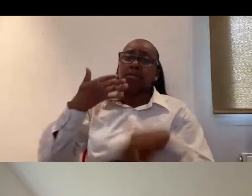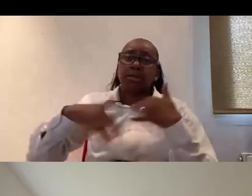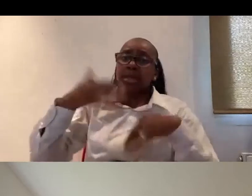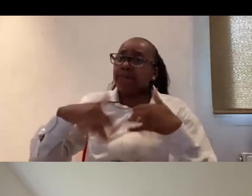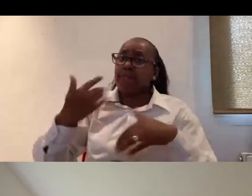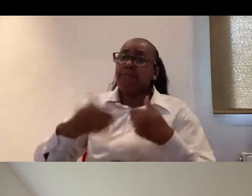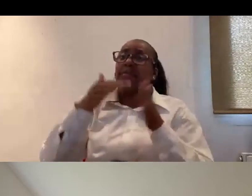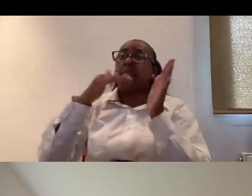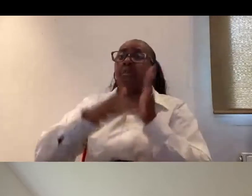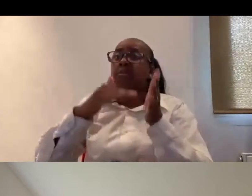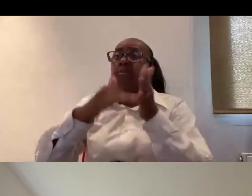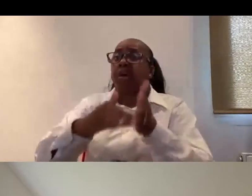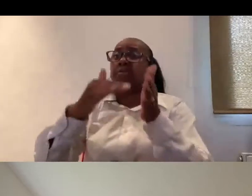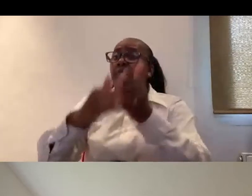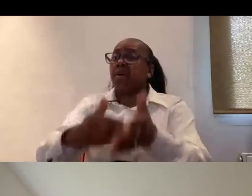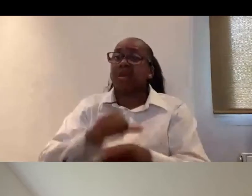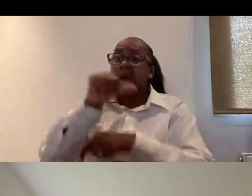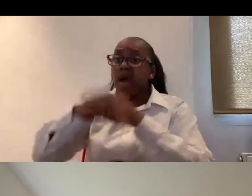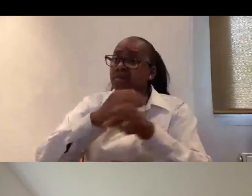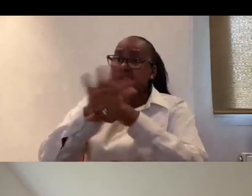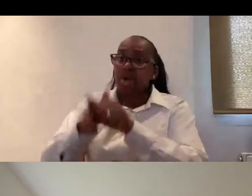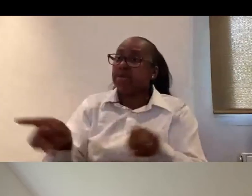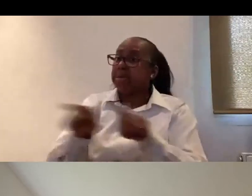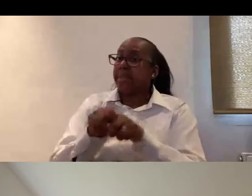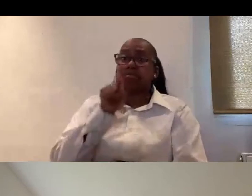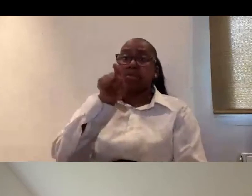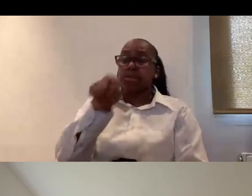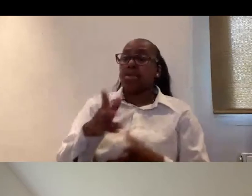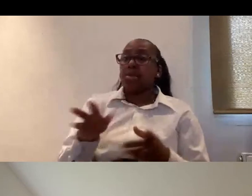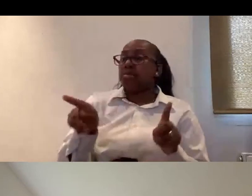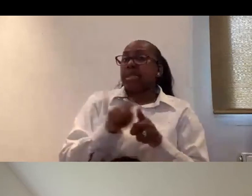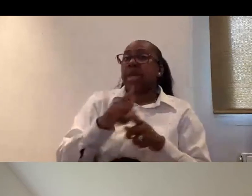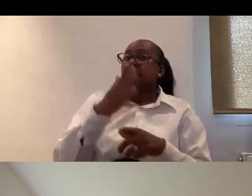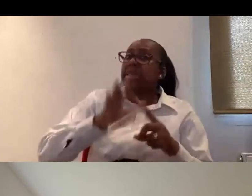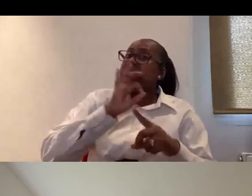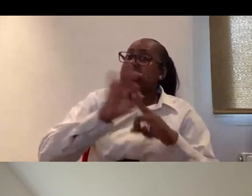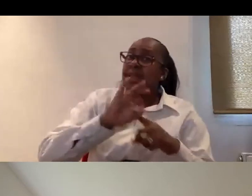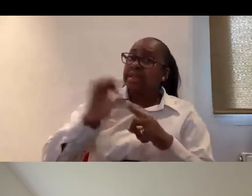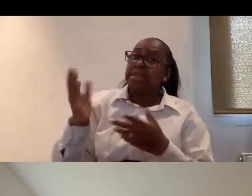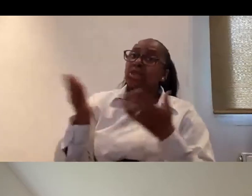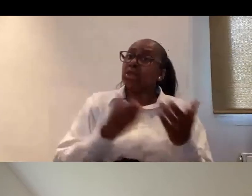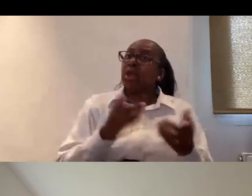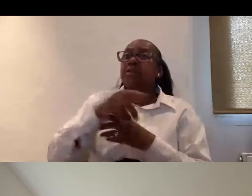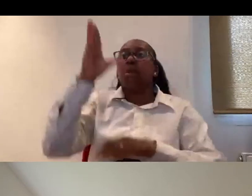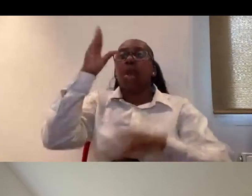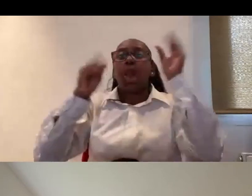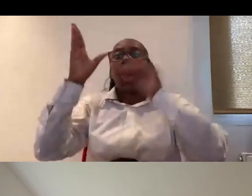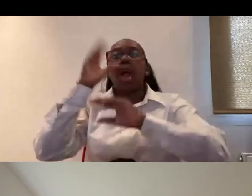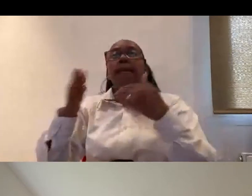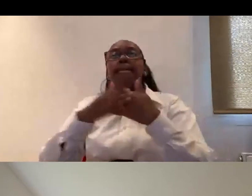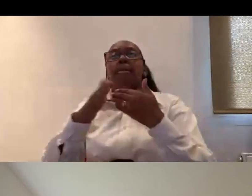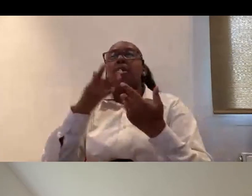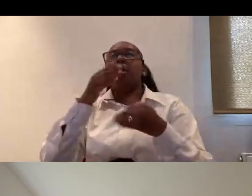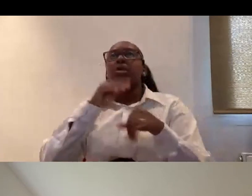many months in the same way that you are, and there's a huge demand for a specialist service so that we can learn more about it and